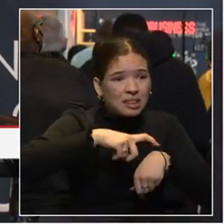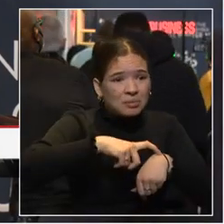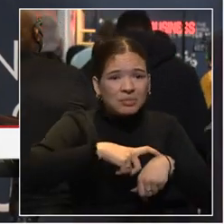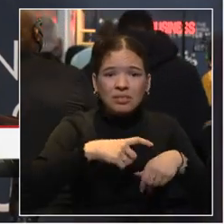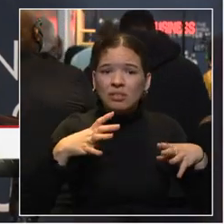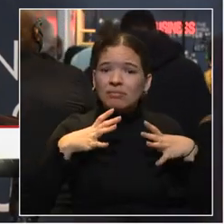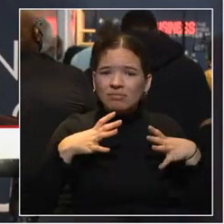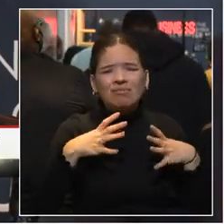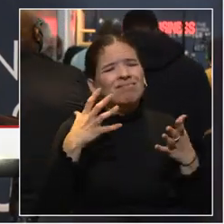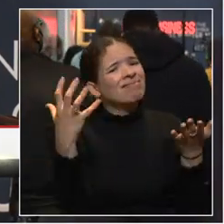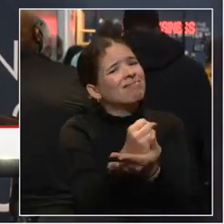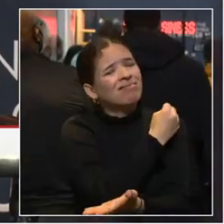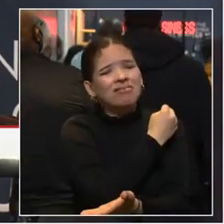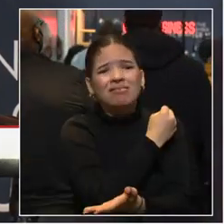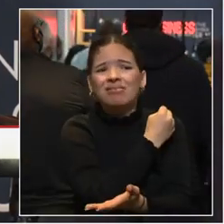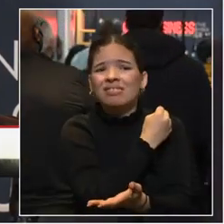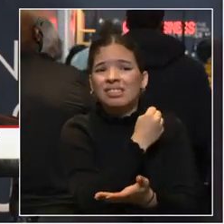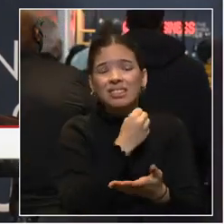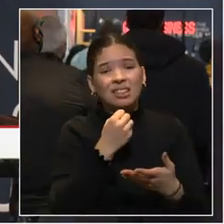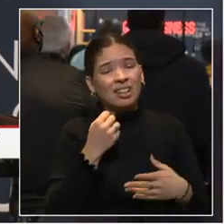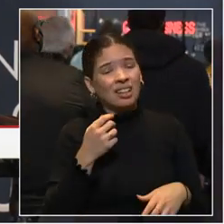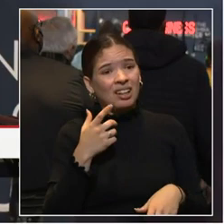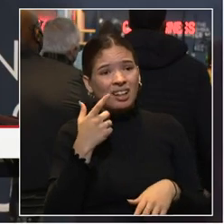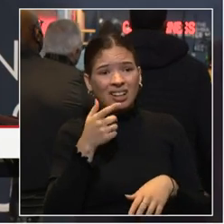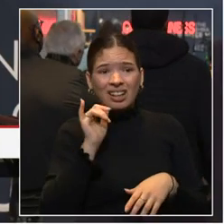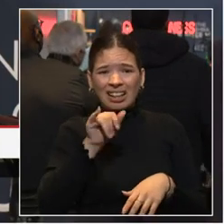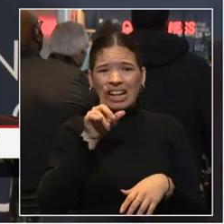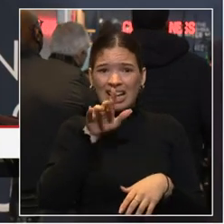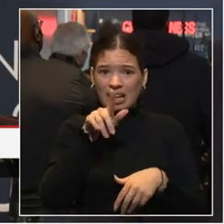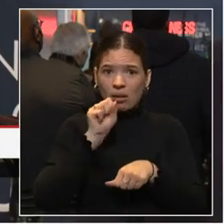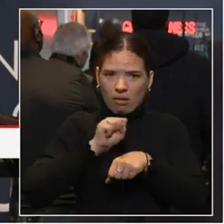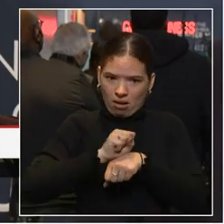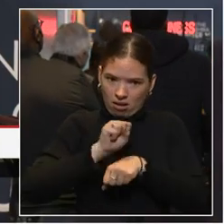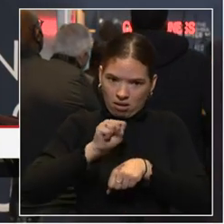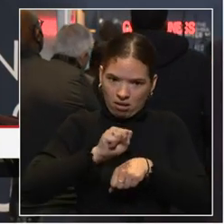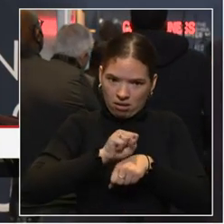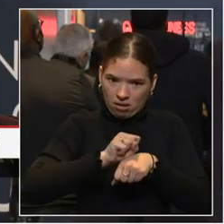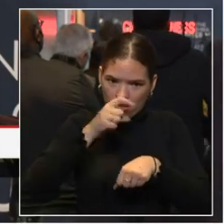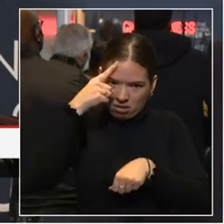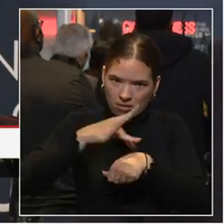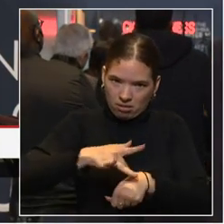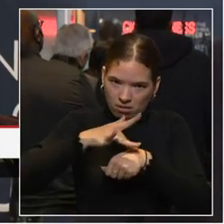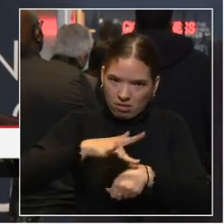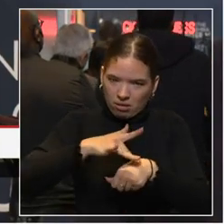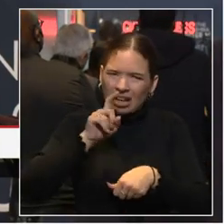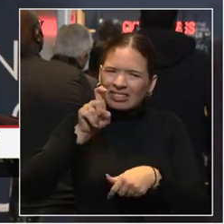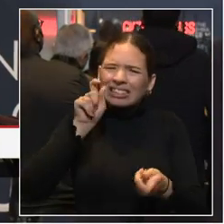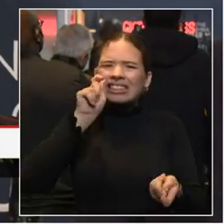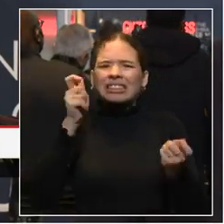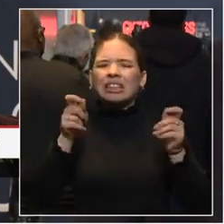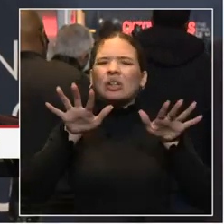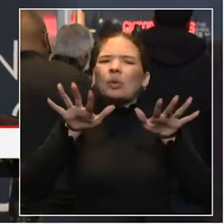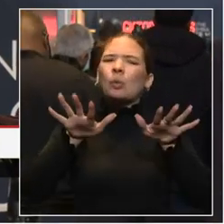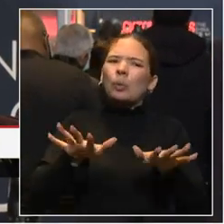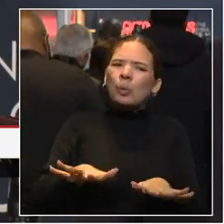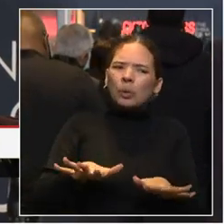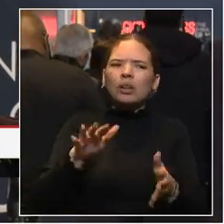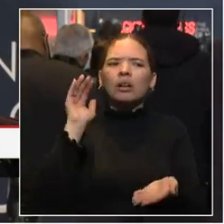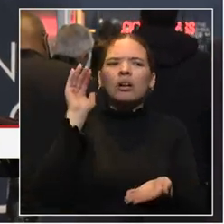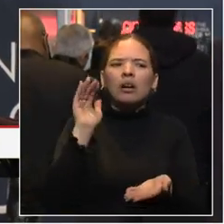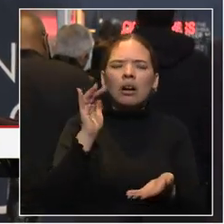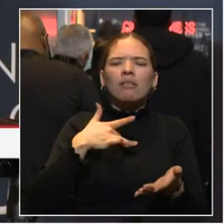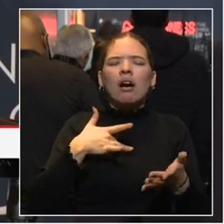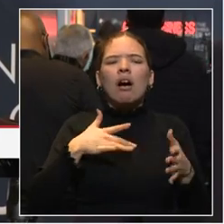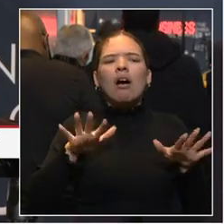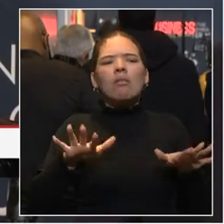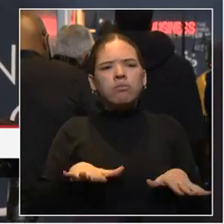The workforce culture has been changing to where people are seen to be most optimal when they're able to get